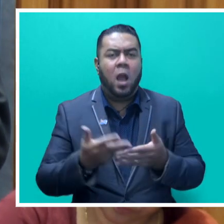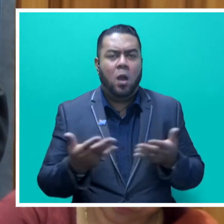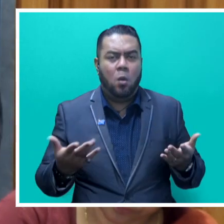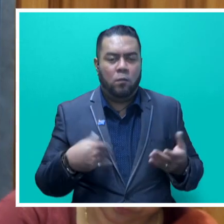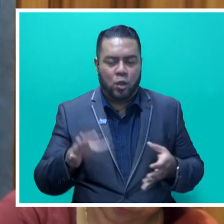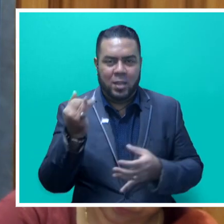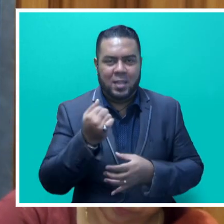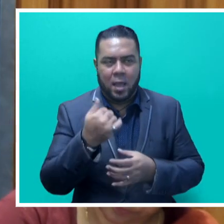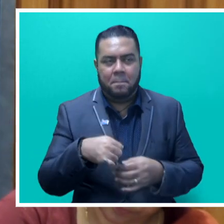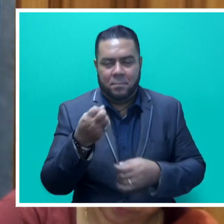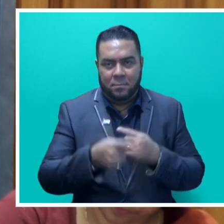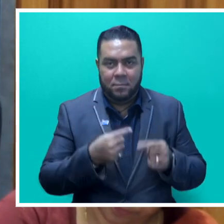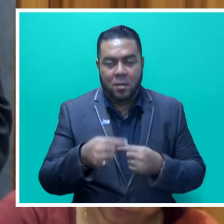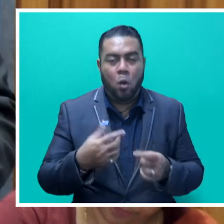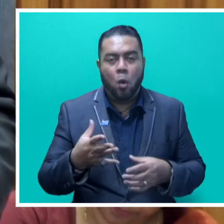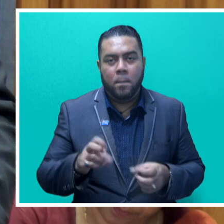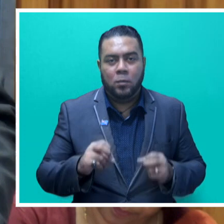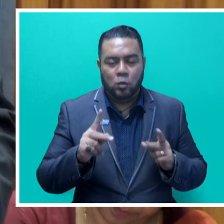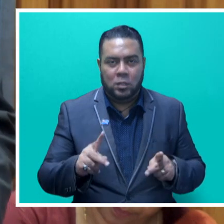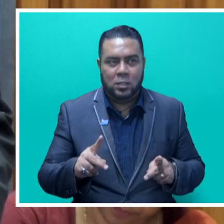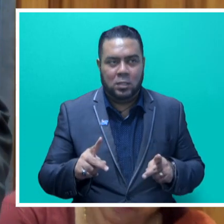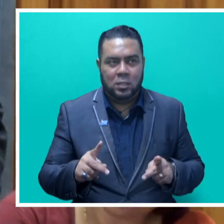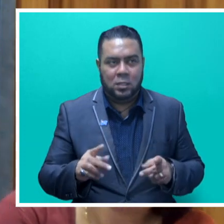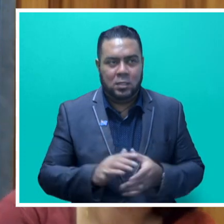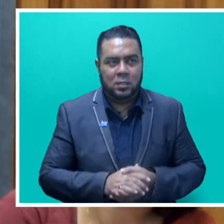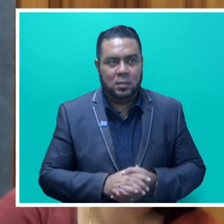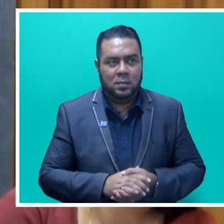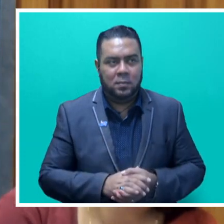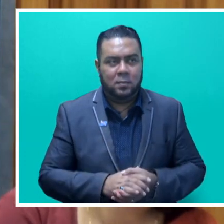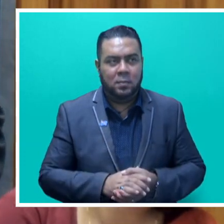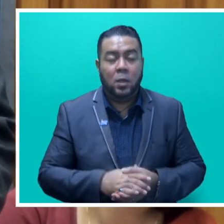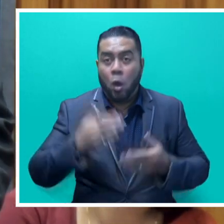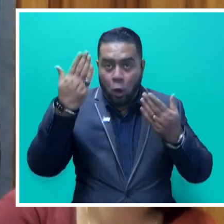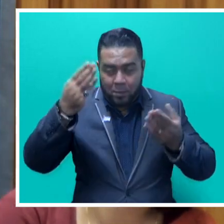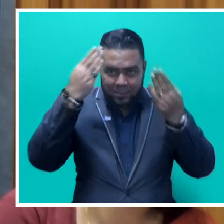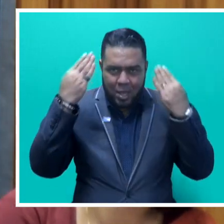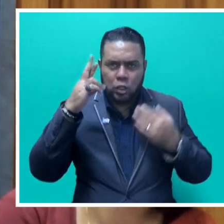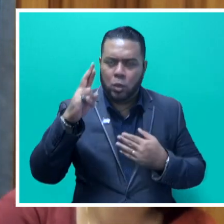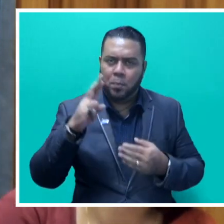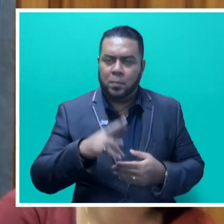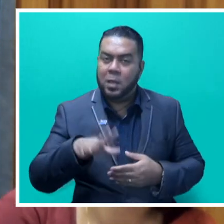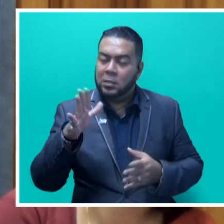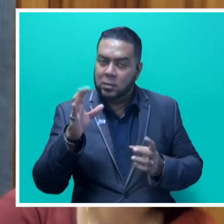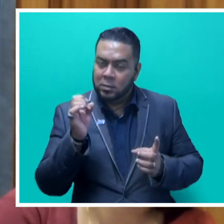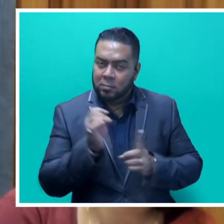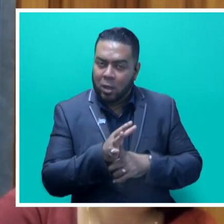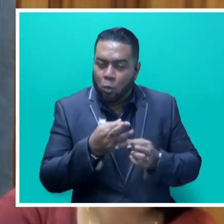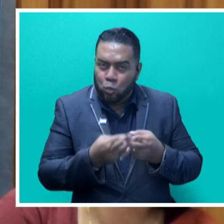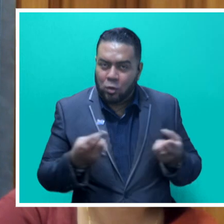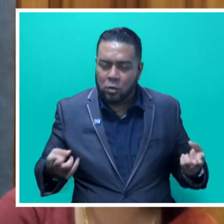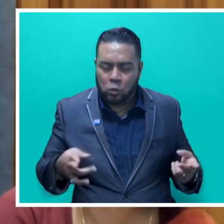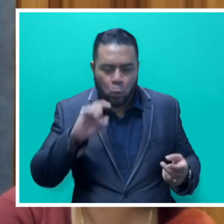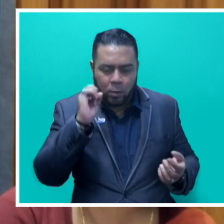opportunities and improving access to amenities and services. Honorable Speaker, sir, substantial resources will continue